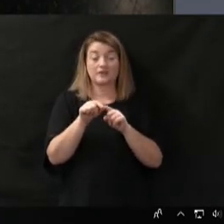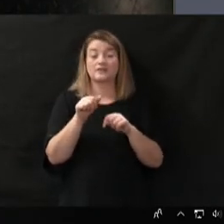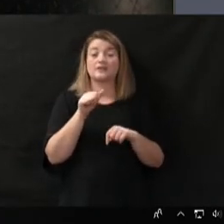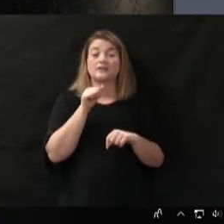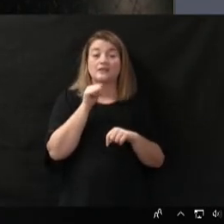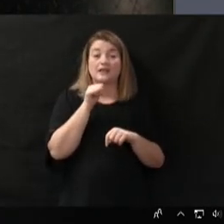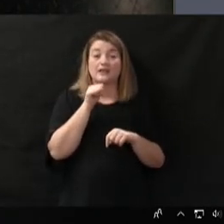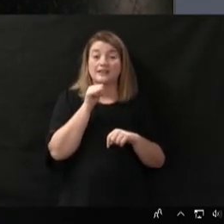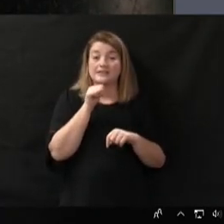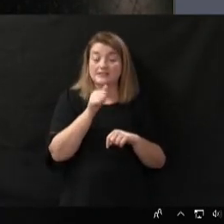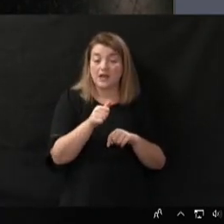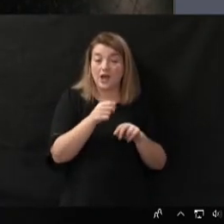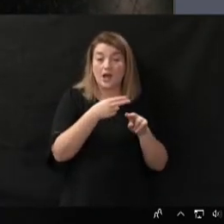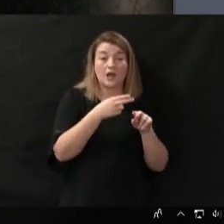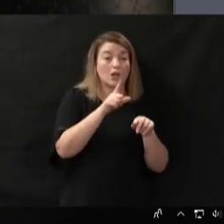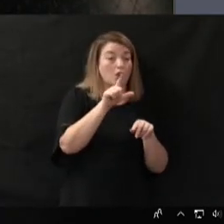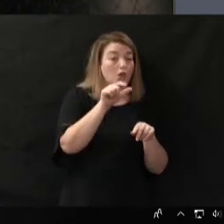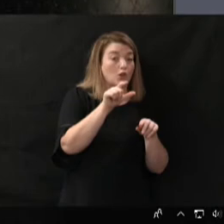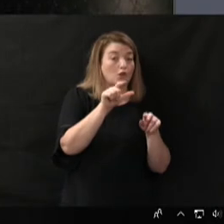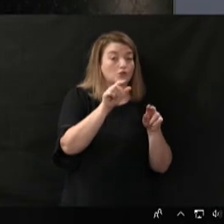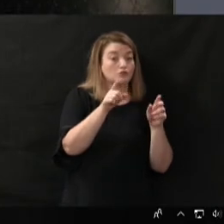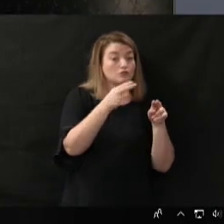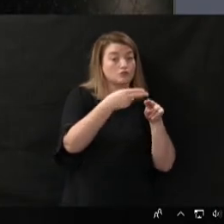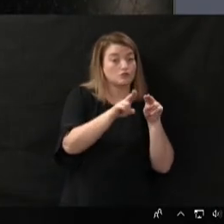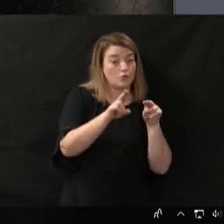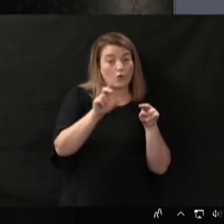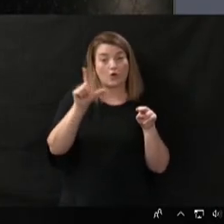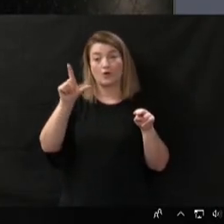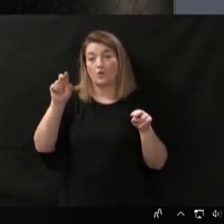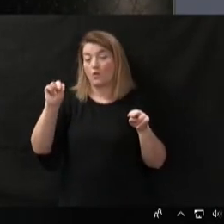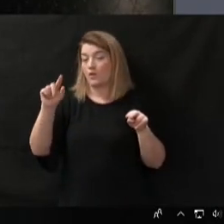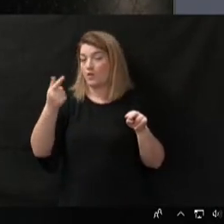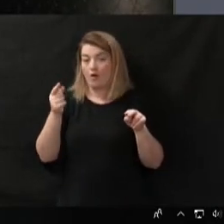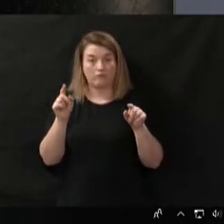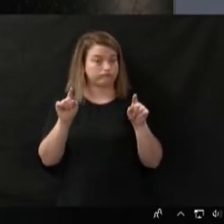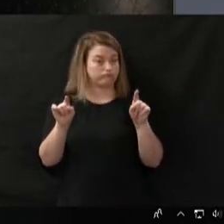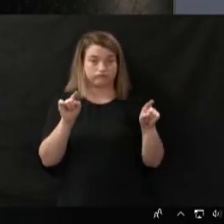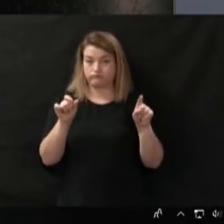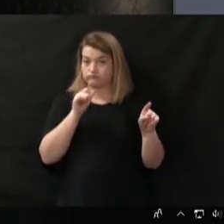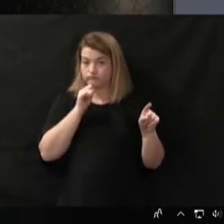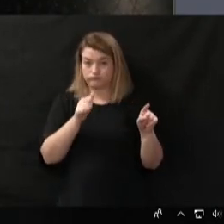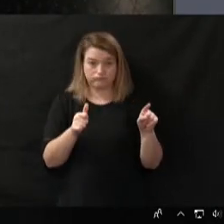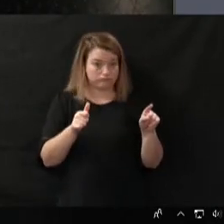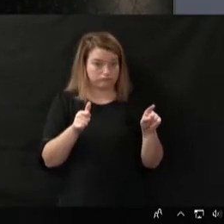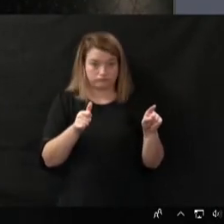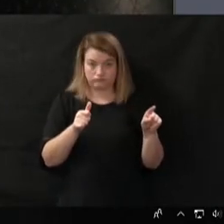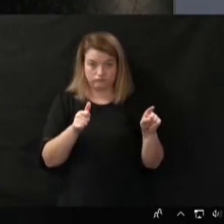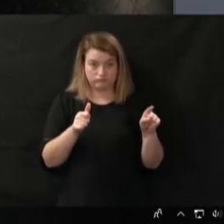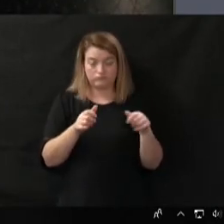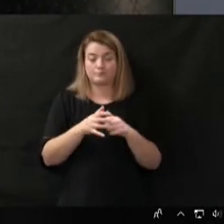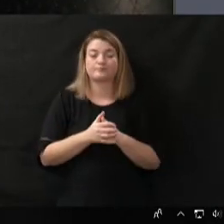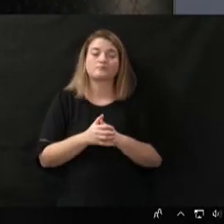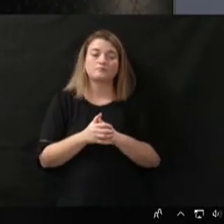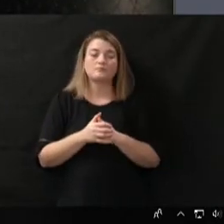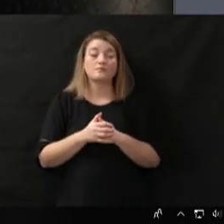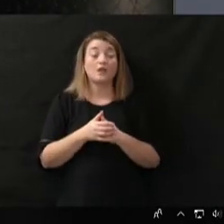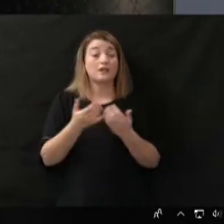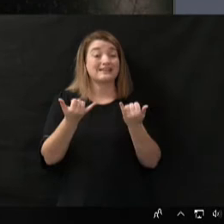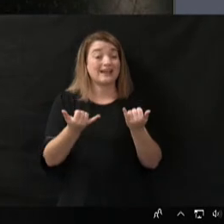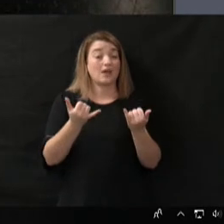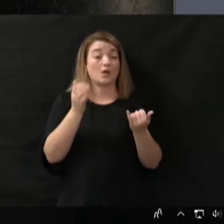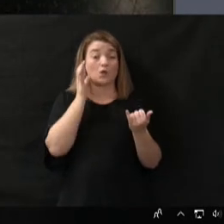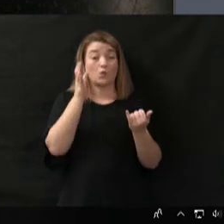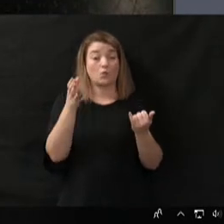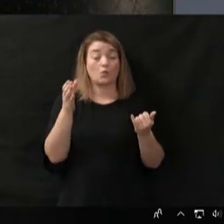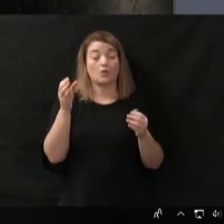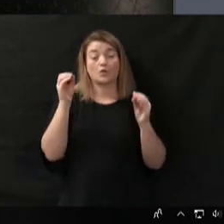bird or surf or sport. Then I'm going to say, all right, class, we're going to learn about the bossy R syllable. The bossy